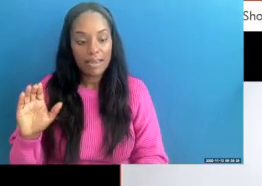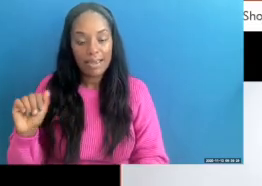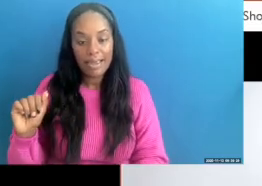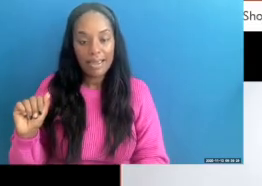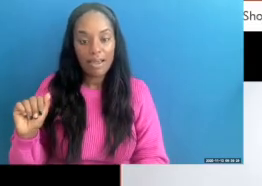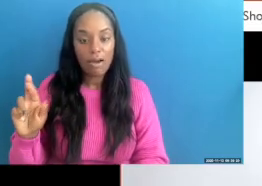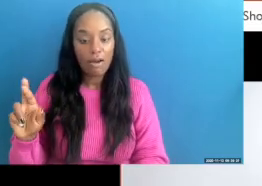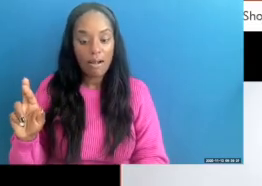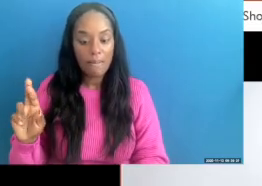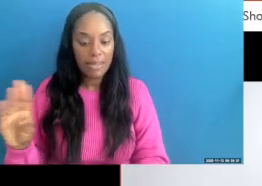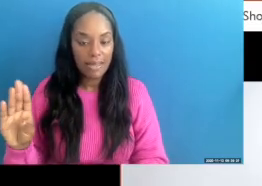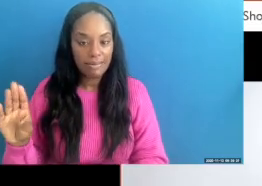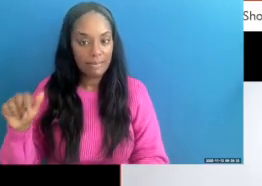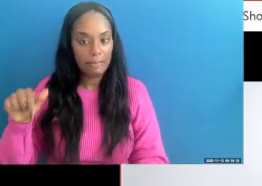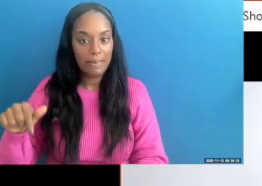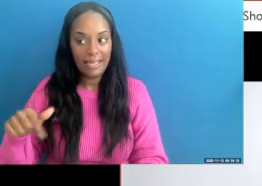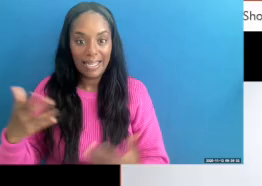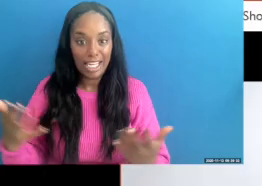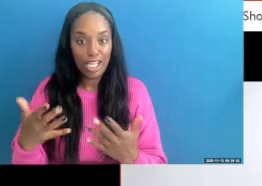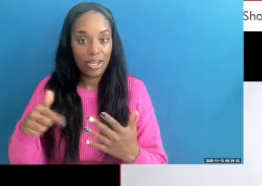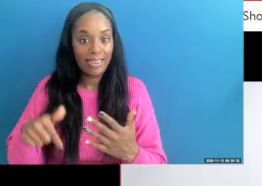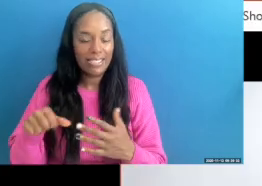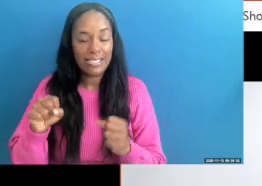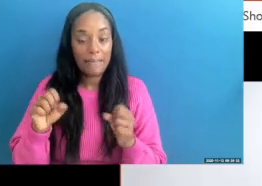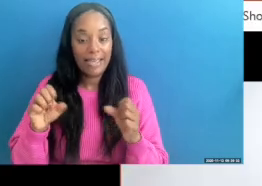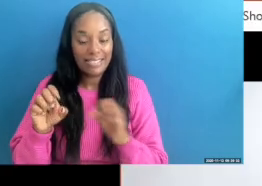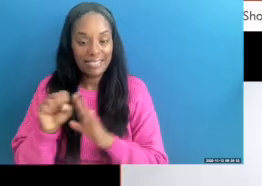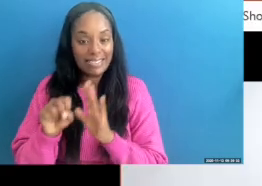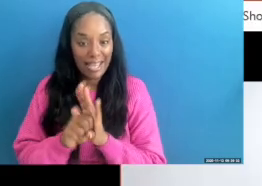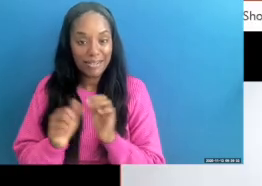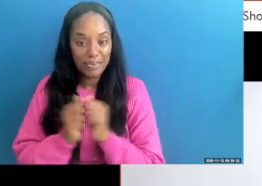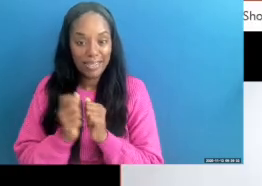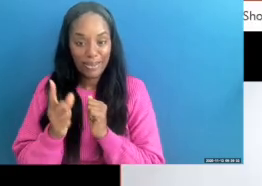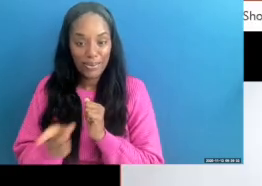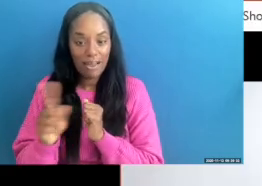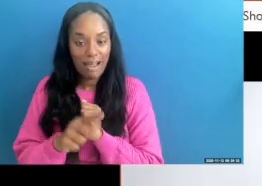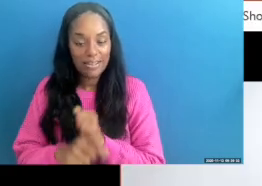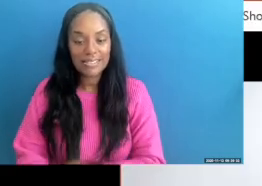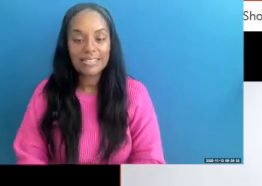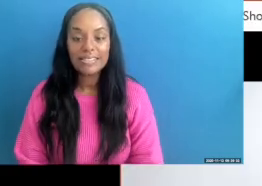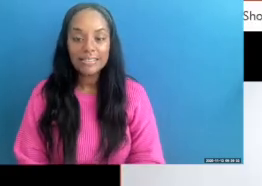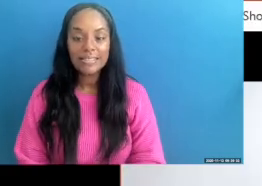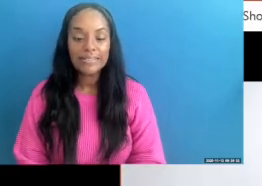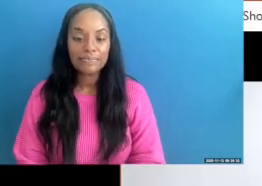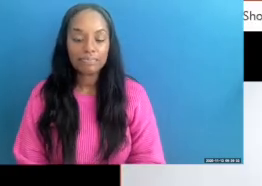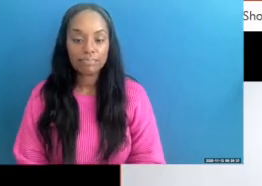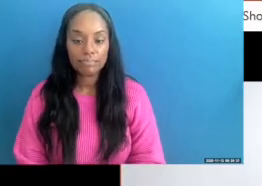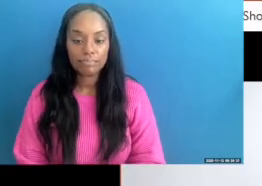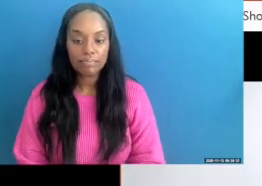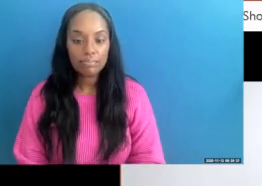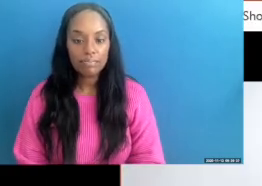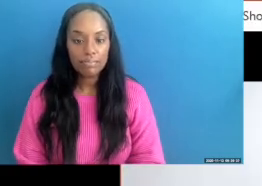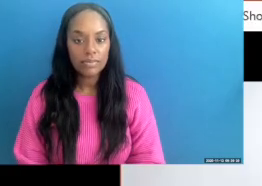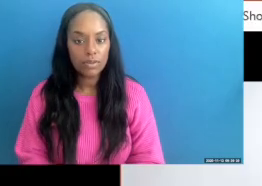be in this amazing state with all of you. So, and I think what we're going to talk about today,